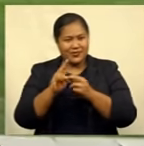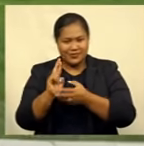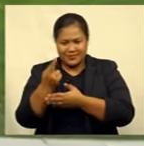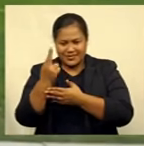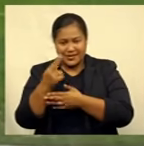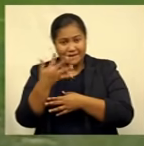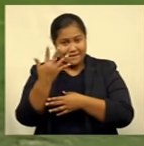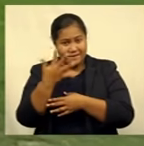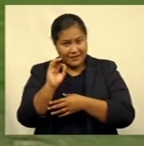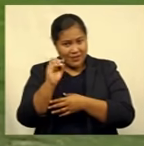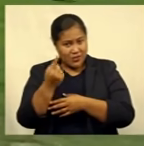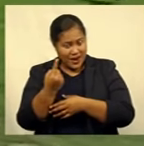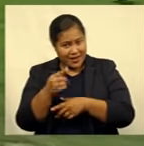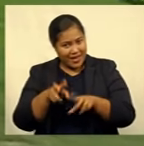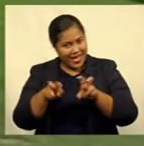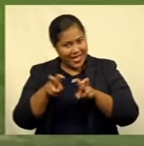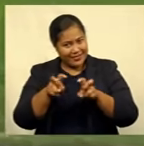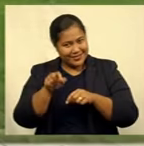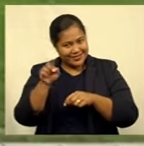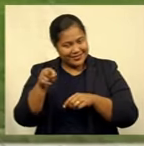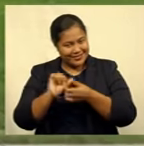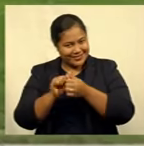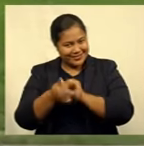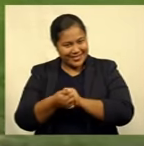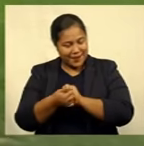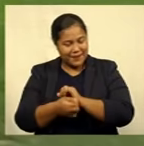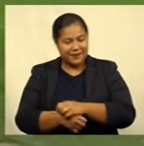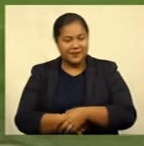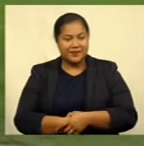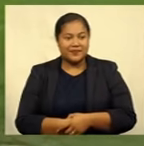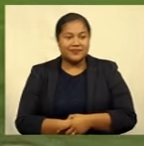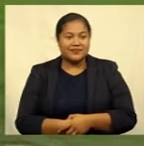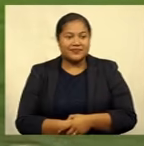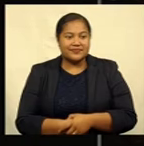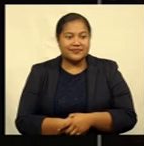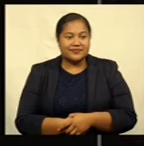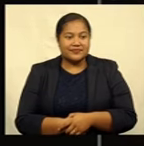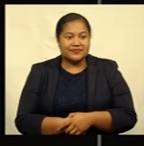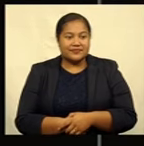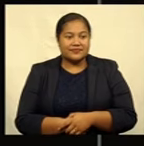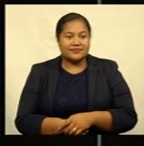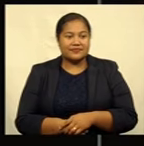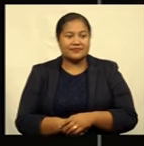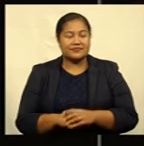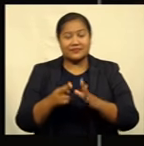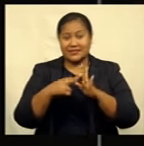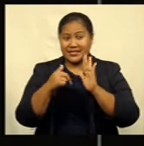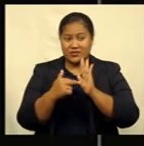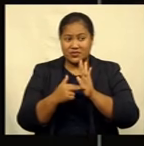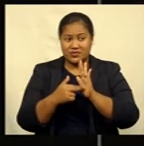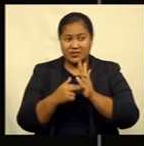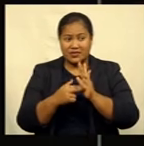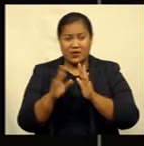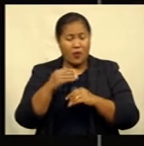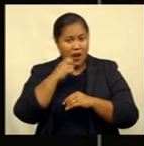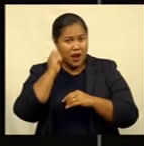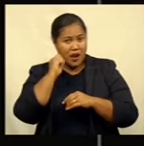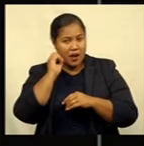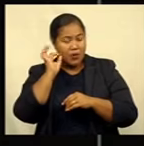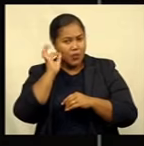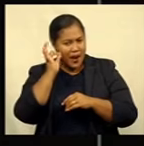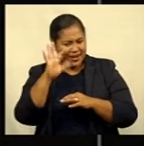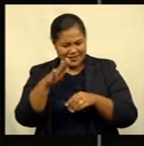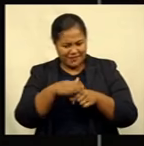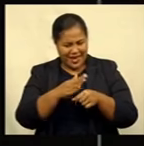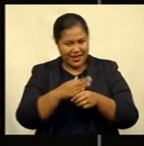by 51 athletes at the Games. Aquila Vama, FBC Sports. The New Zealand Oli Whites have made football history